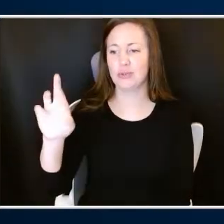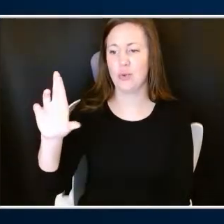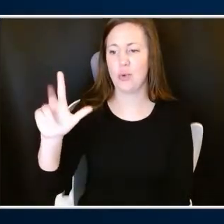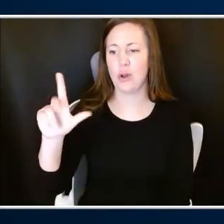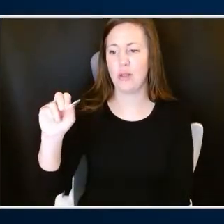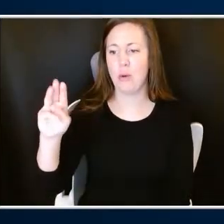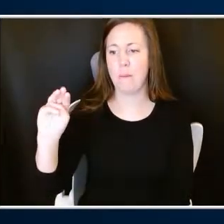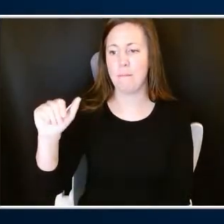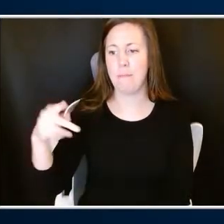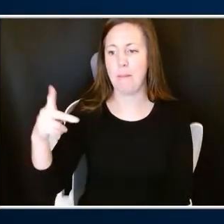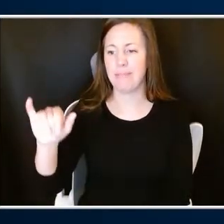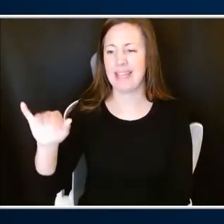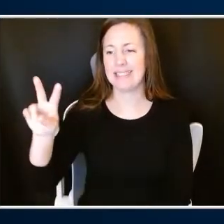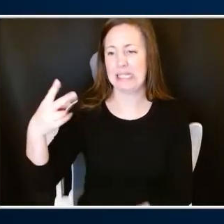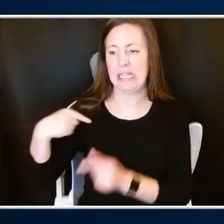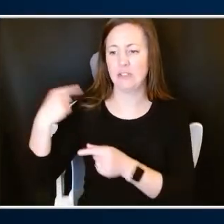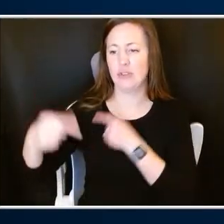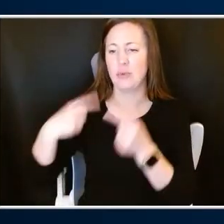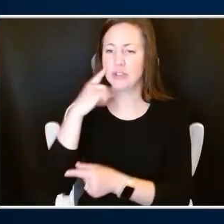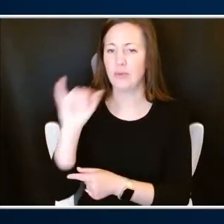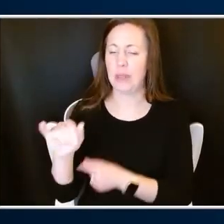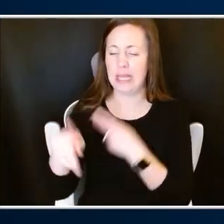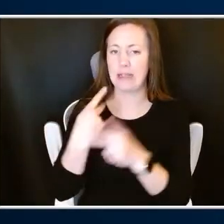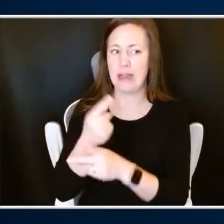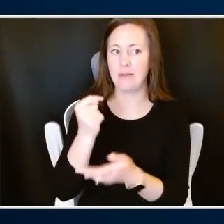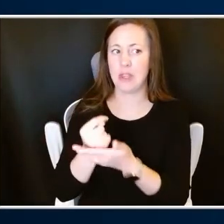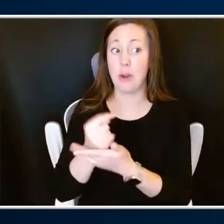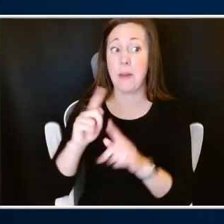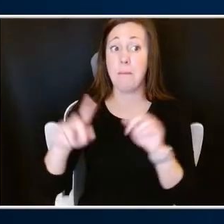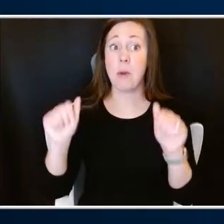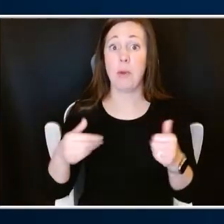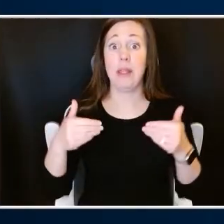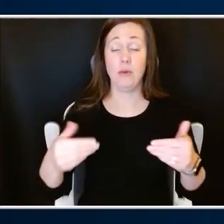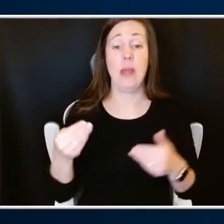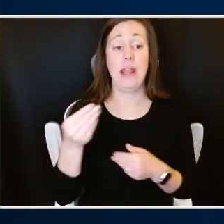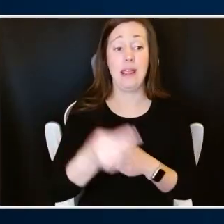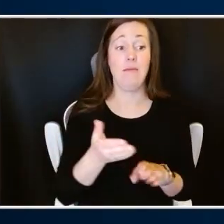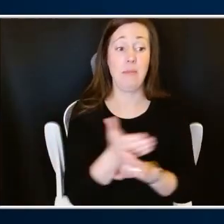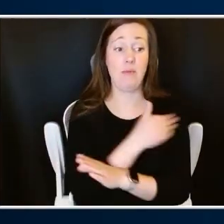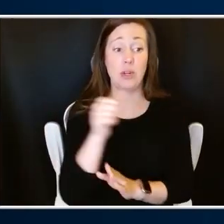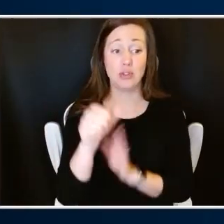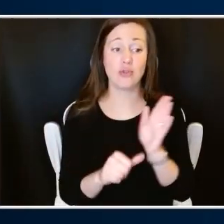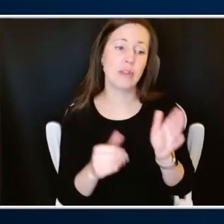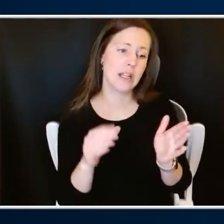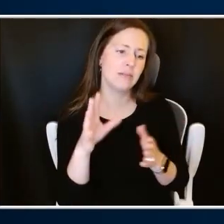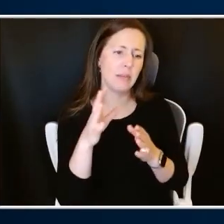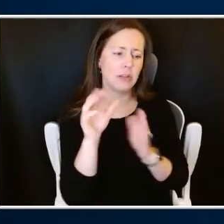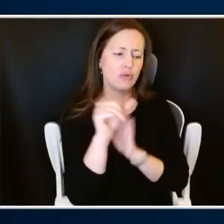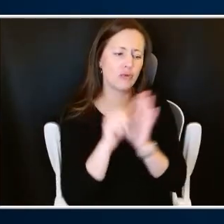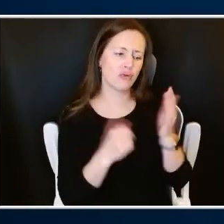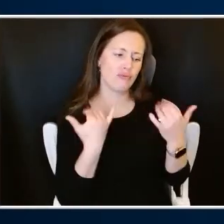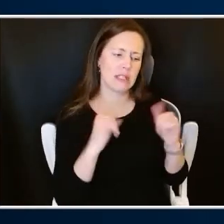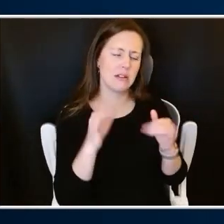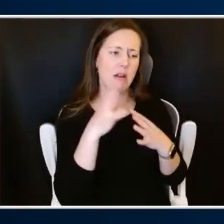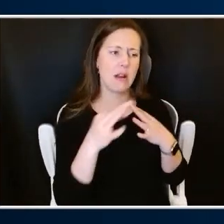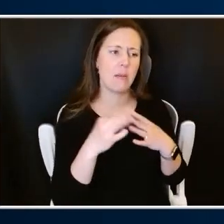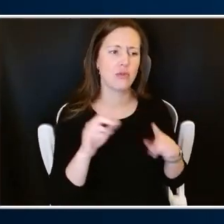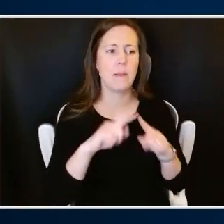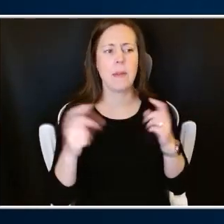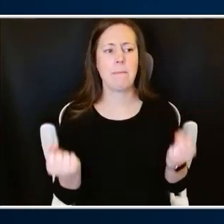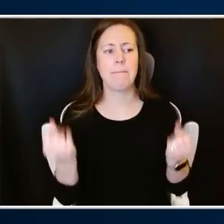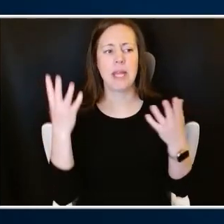can give them before possible surgery. We still keep surgery on the table, of course, but a lot of patients,